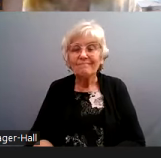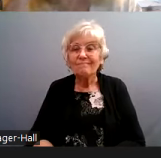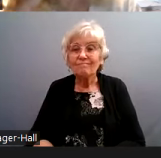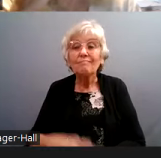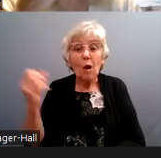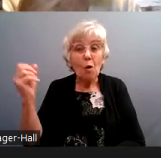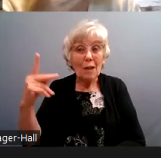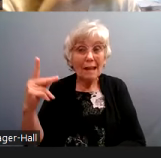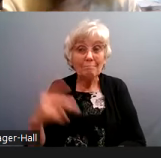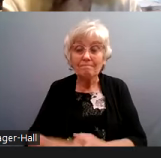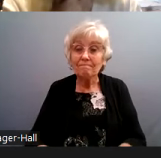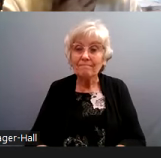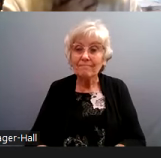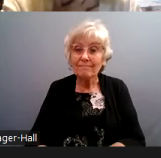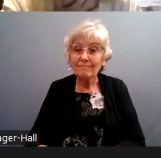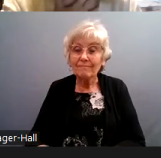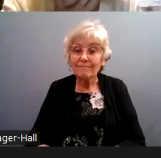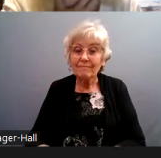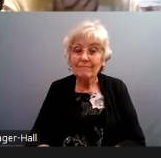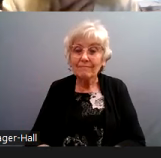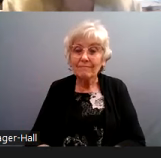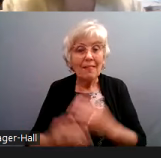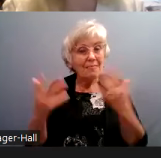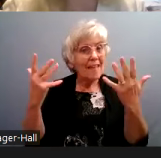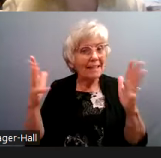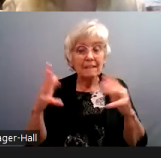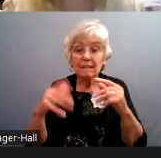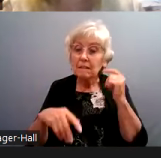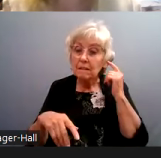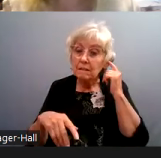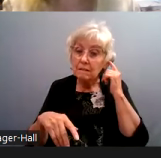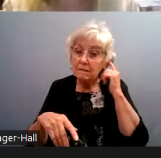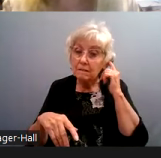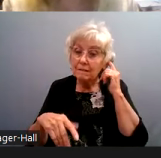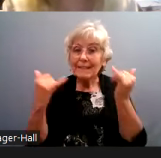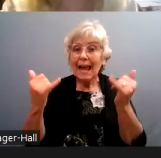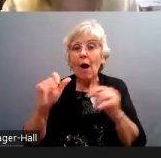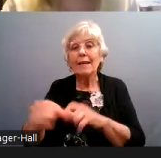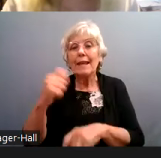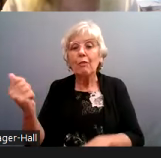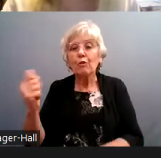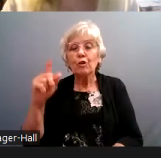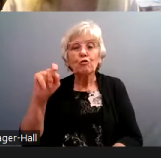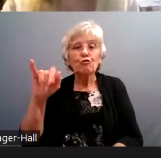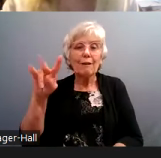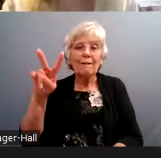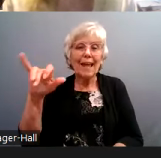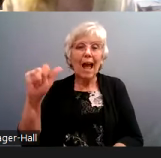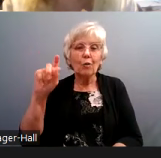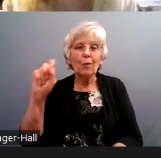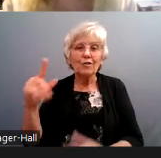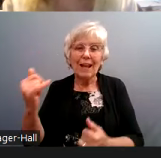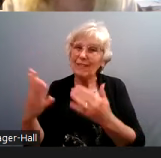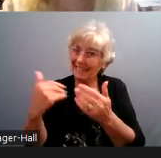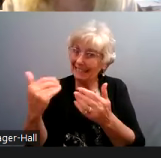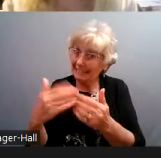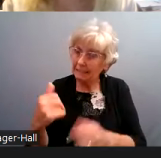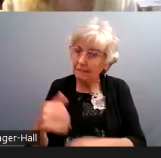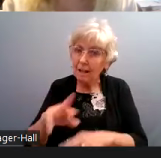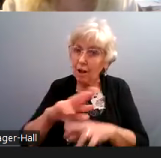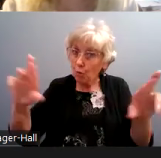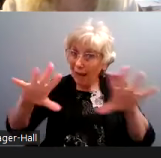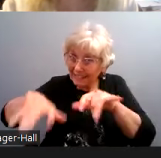Okay, I think that's it for. Do we want? Let's do another trivia. I got an easy one for you guys. Okay, so everybody get to